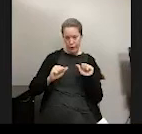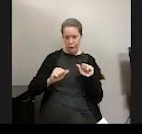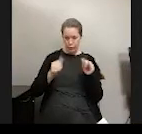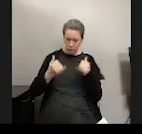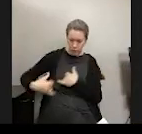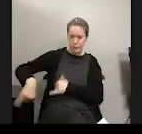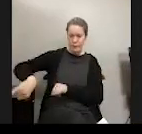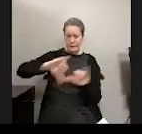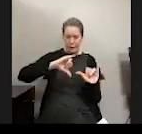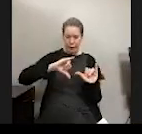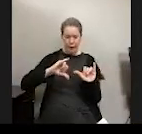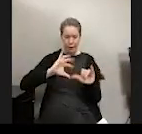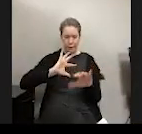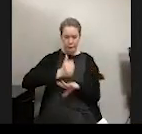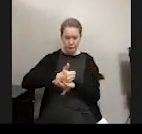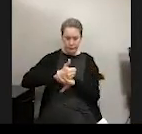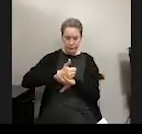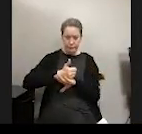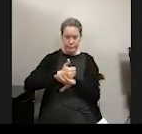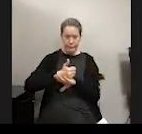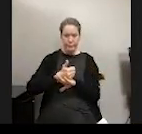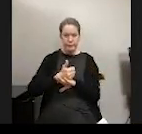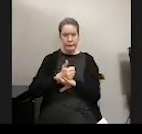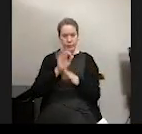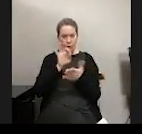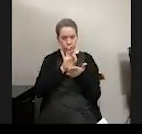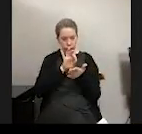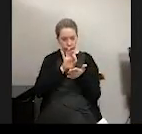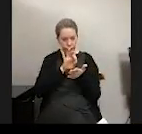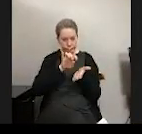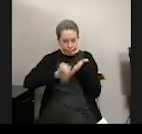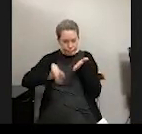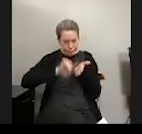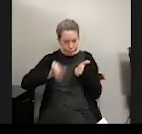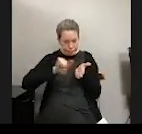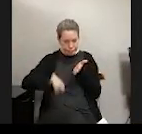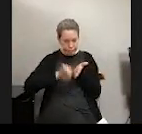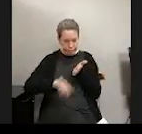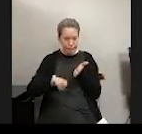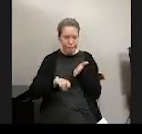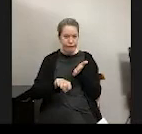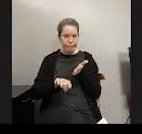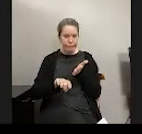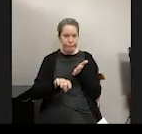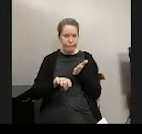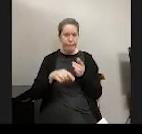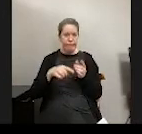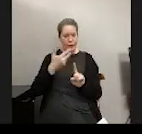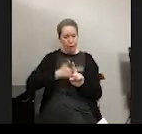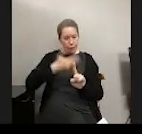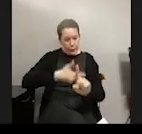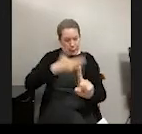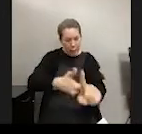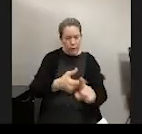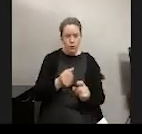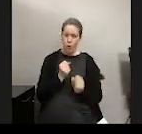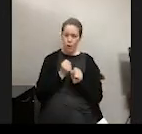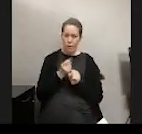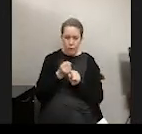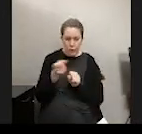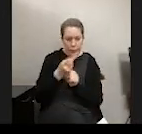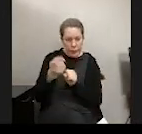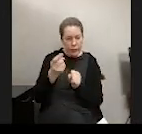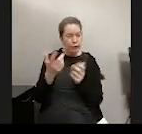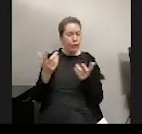so we can track that data, you know, whether it's quarterly or annually for the years to come. And that will help us as a city and as a